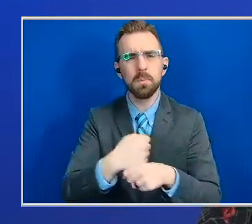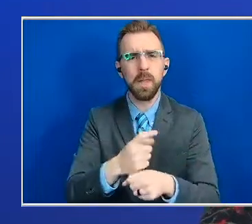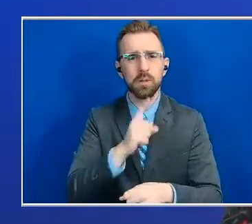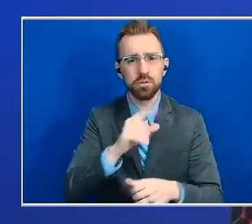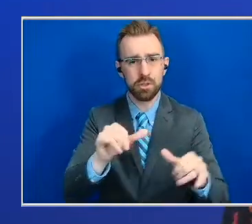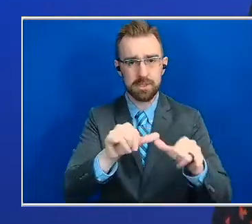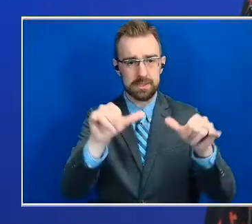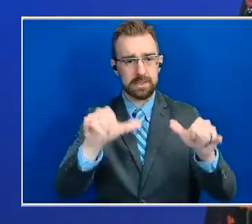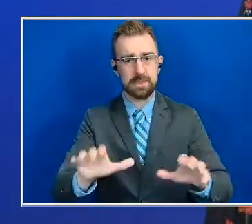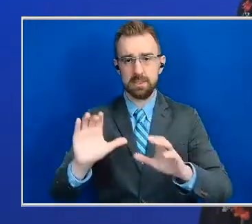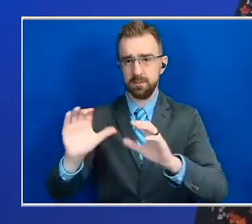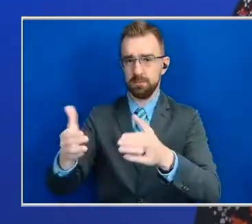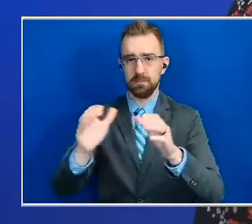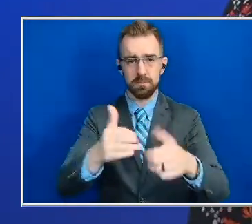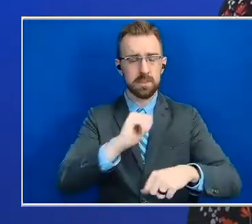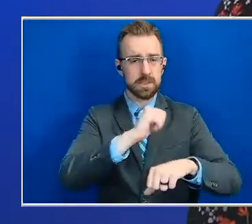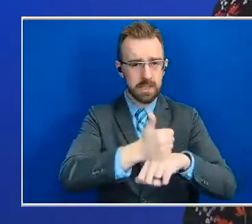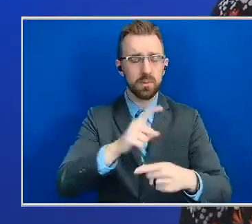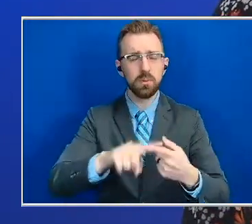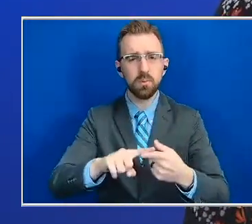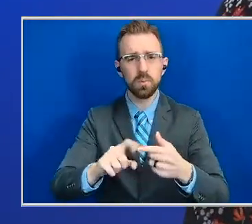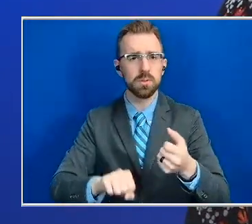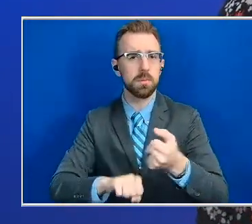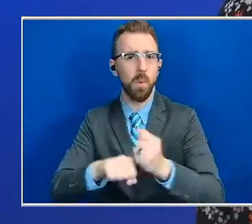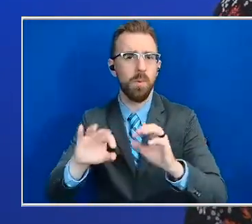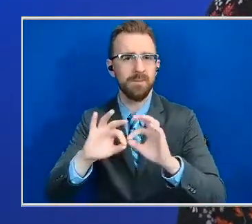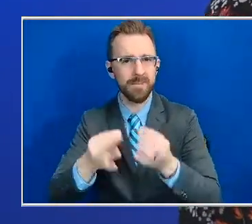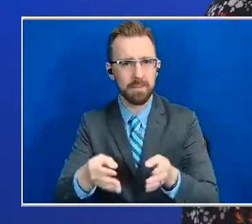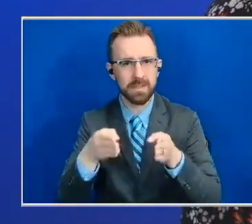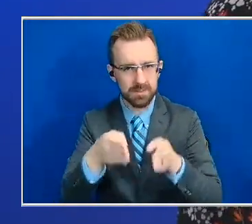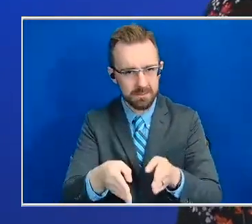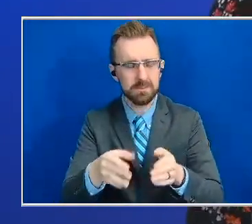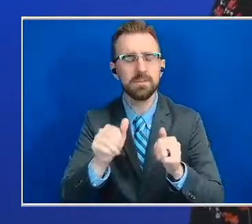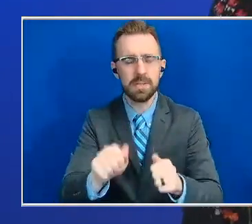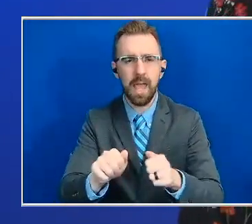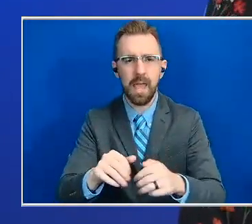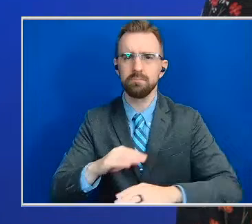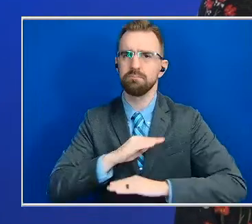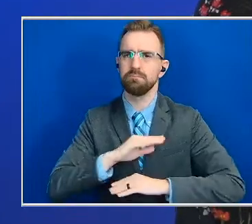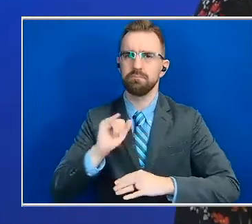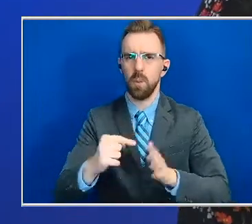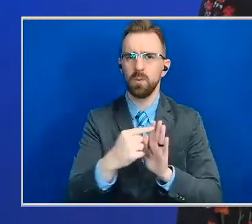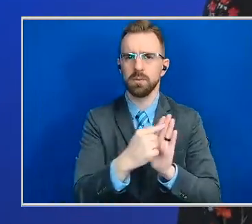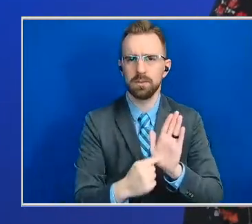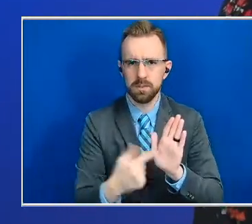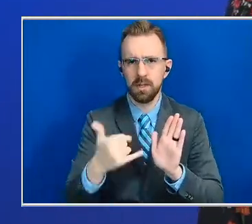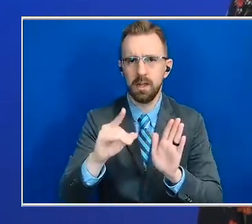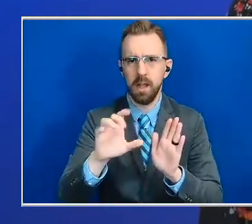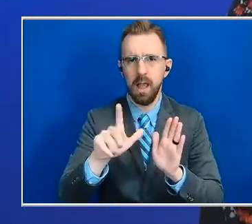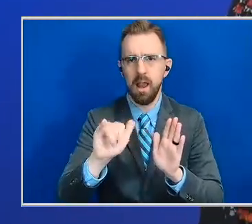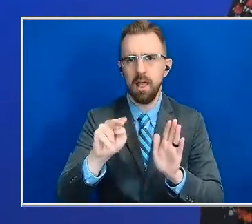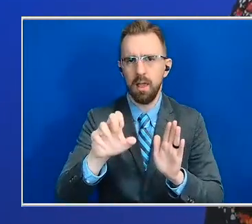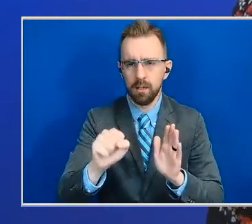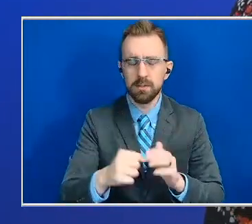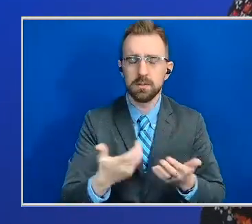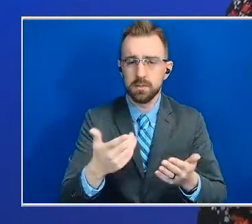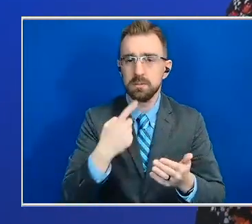are in place to help support families so they're able to meet these guidelines? So yes, you might say this is what is